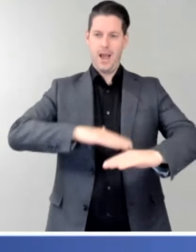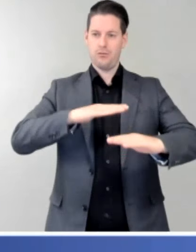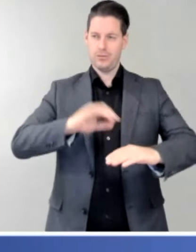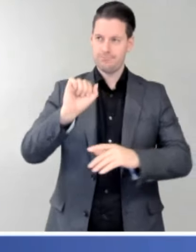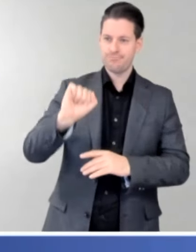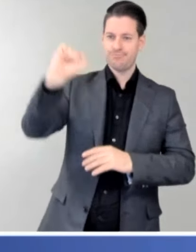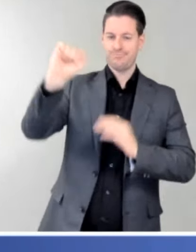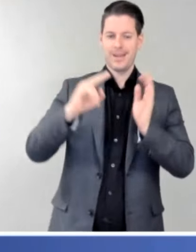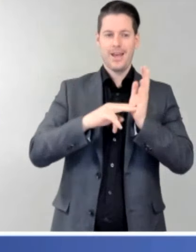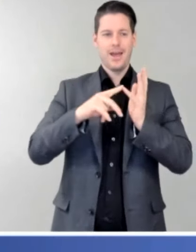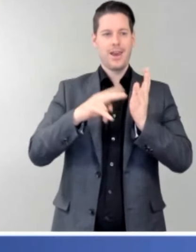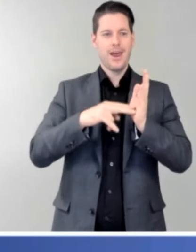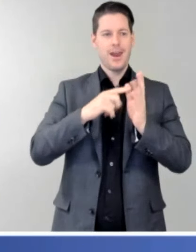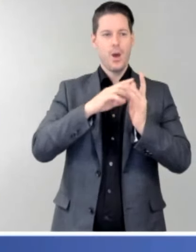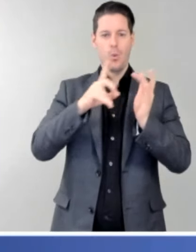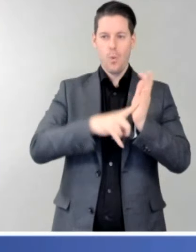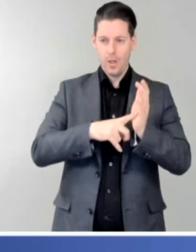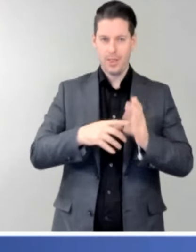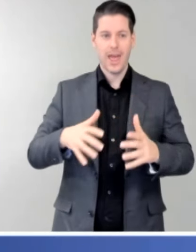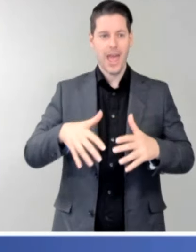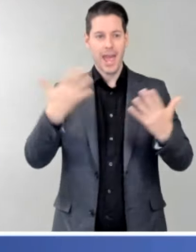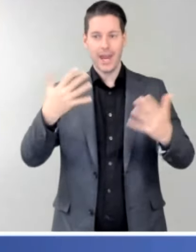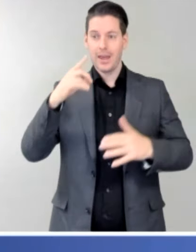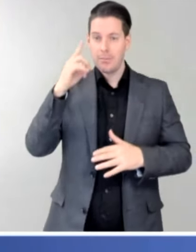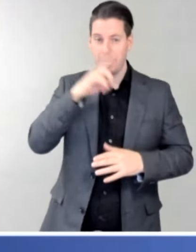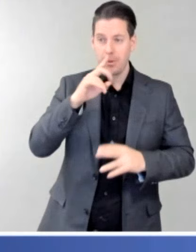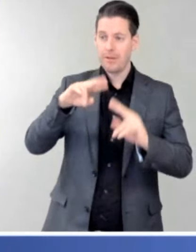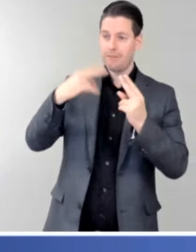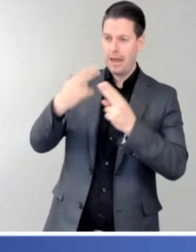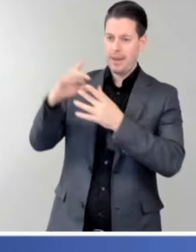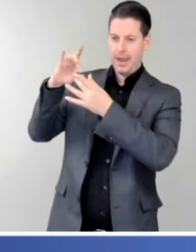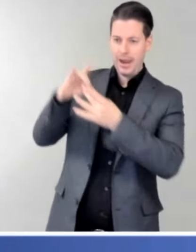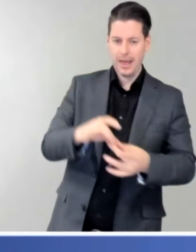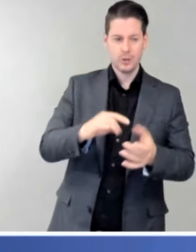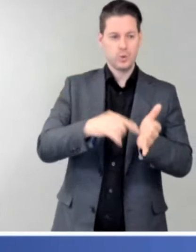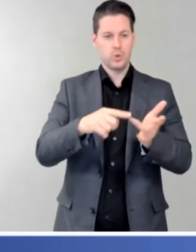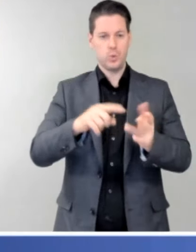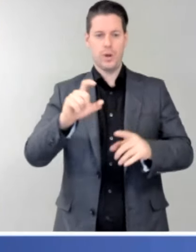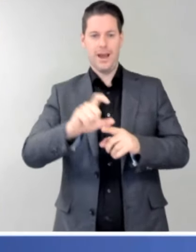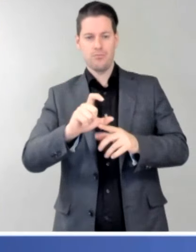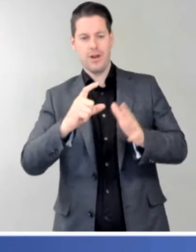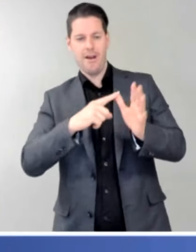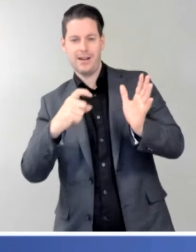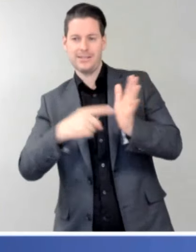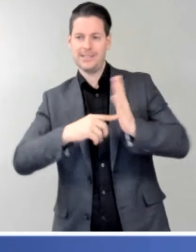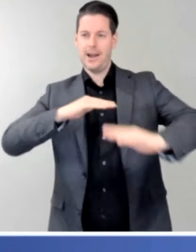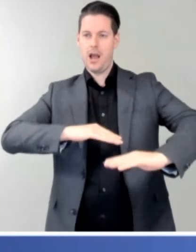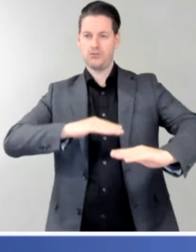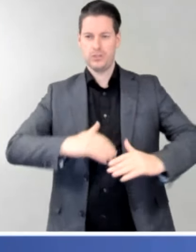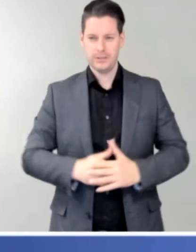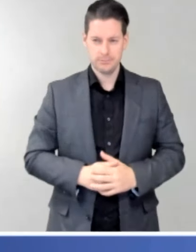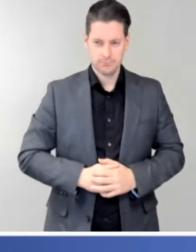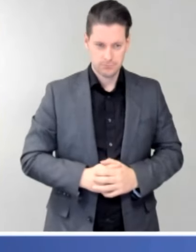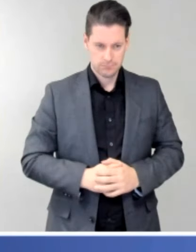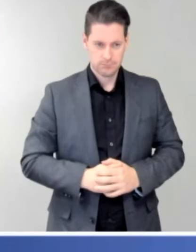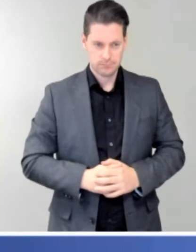recognise any people or families with connections to the lands of the ACT and surrounding regions. I pay my respects